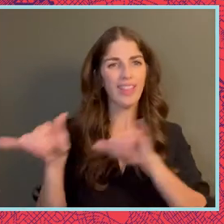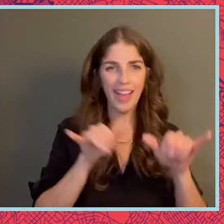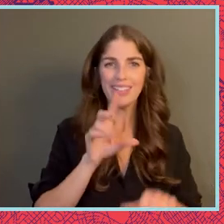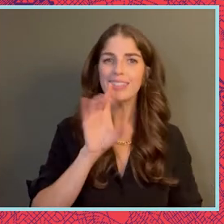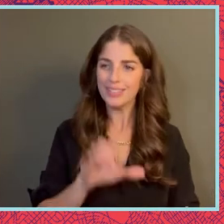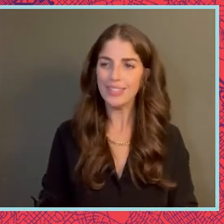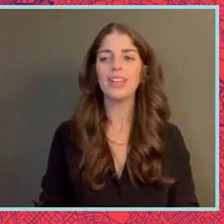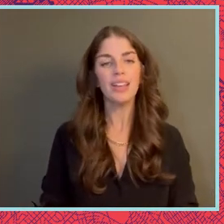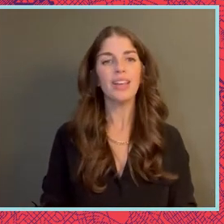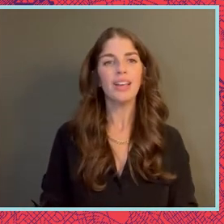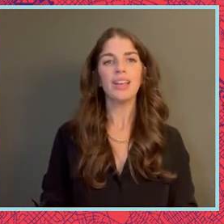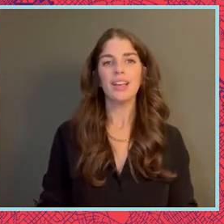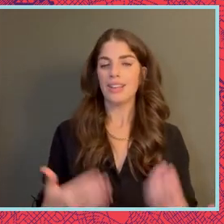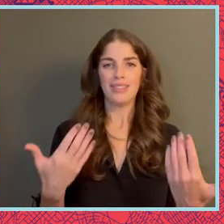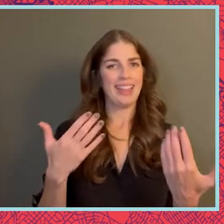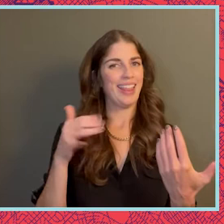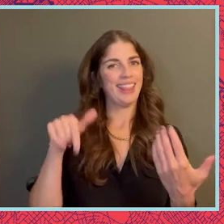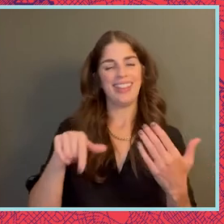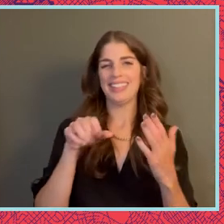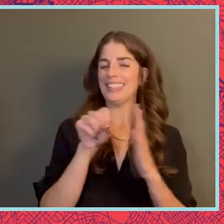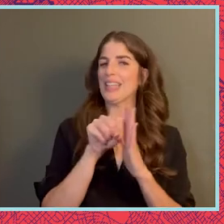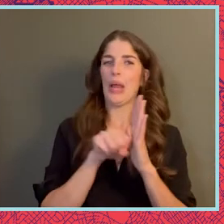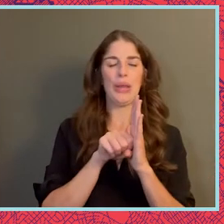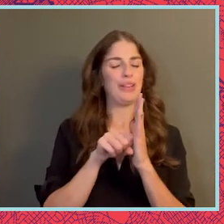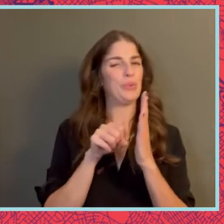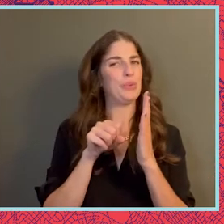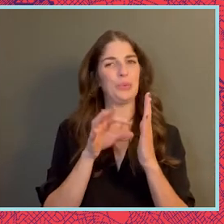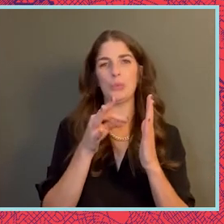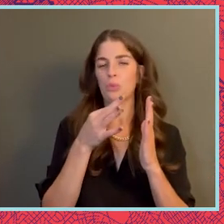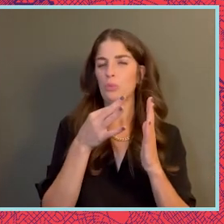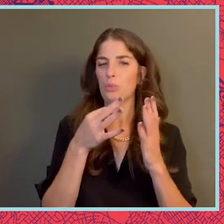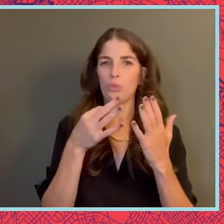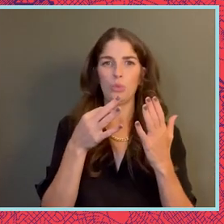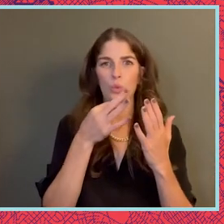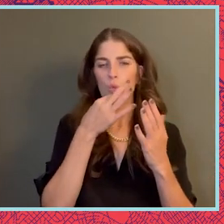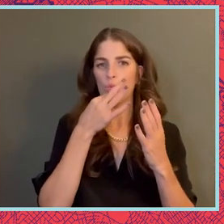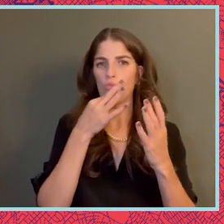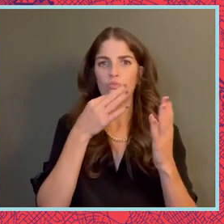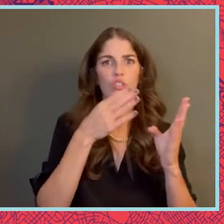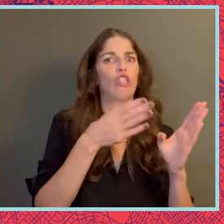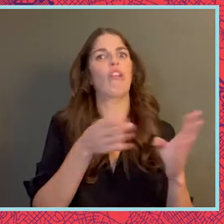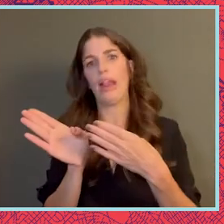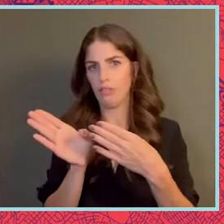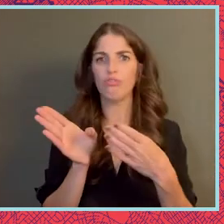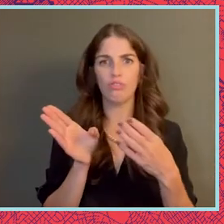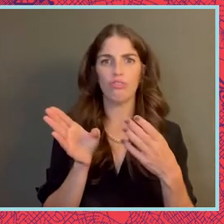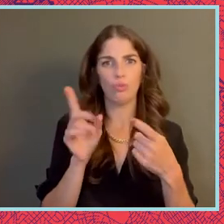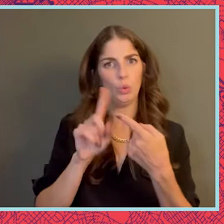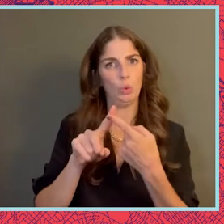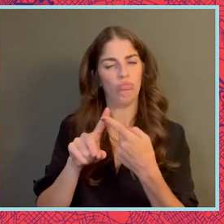DC, you know, you have a state that's like at a tipping point in terms of the electoral power of people of